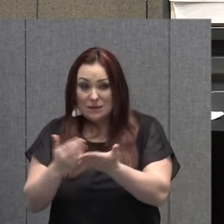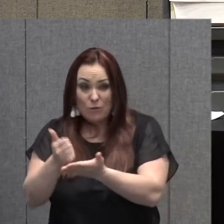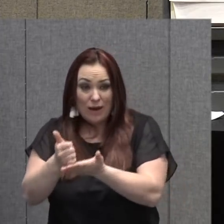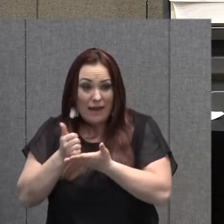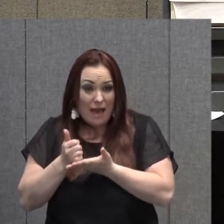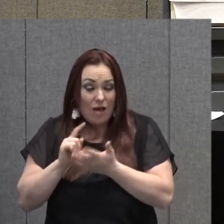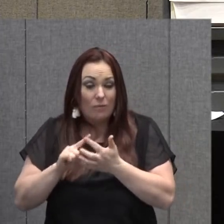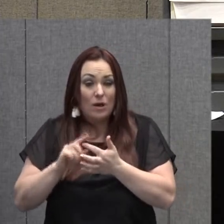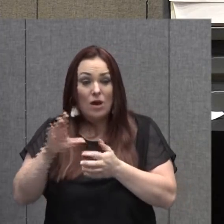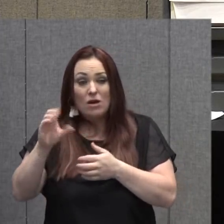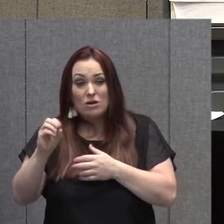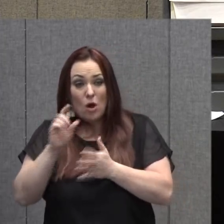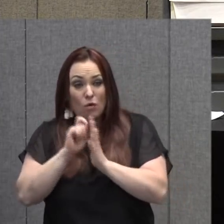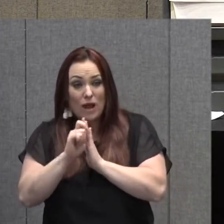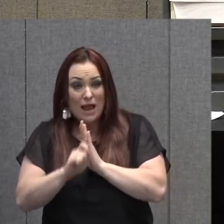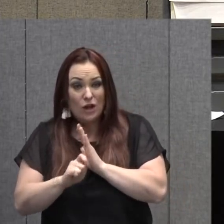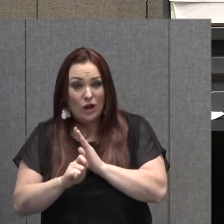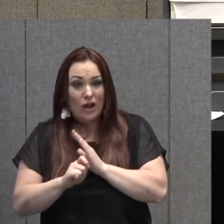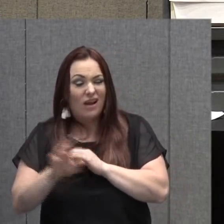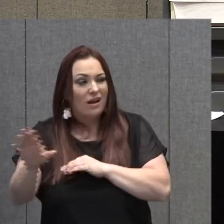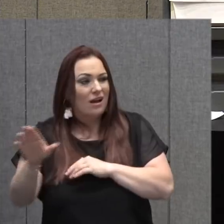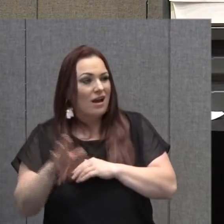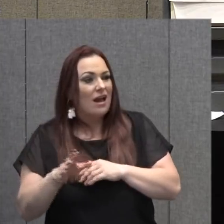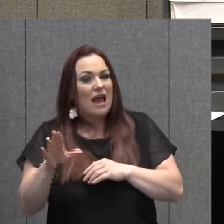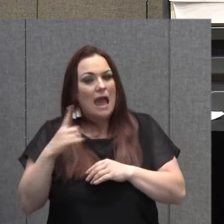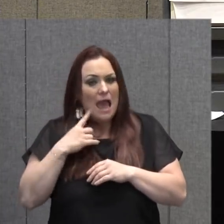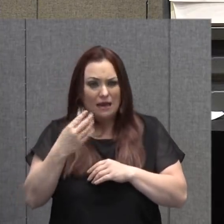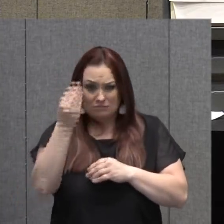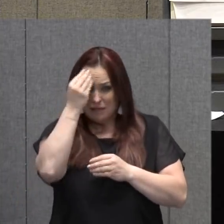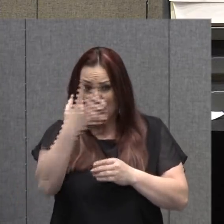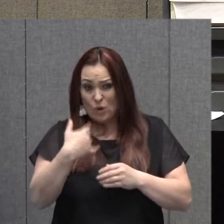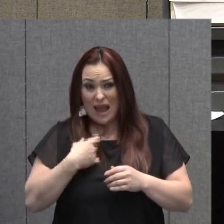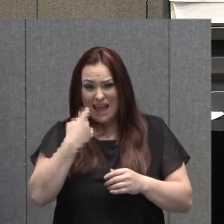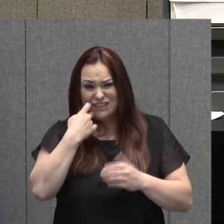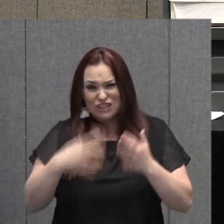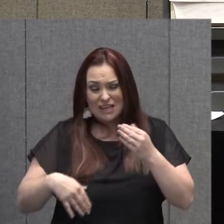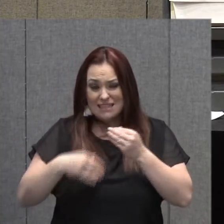I just threw Fortnite into my story. How silly. If